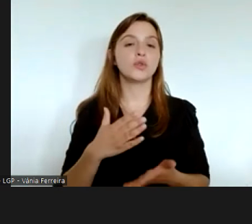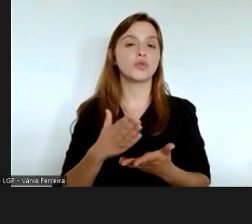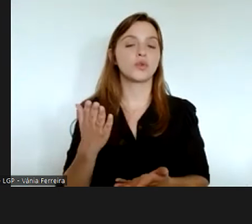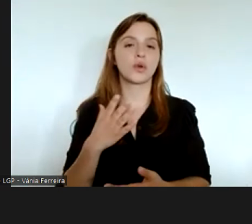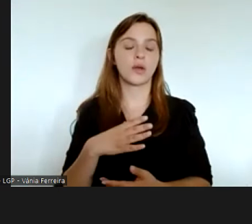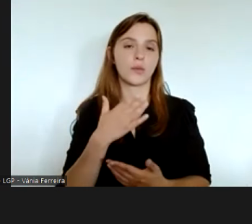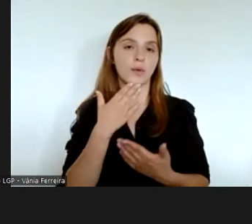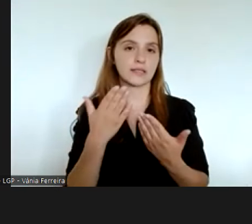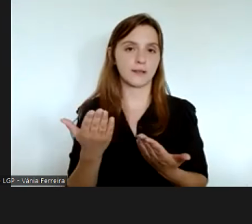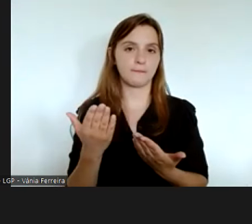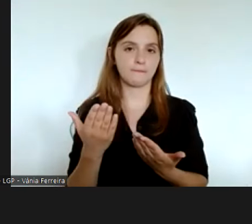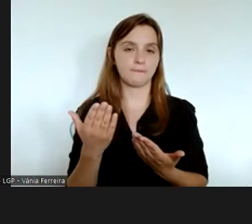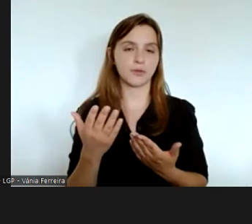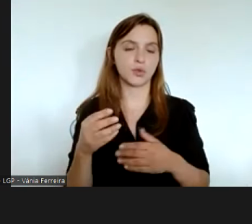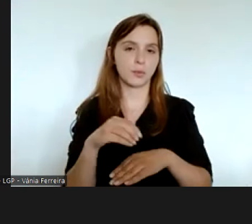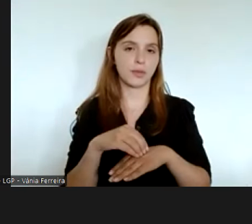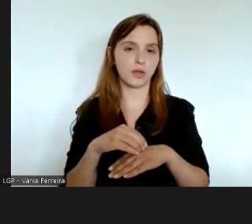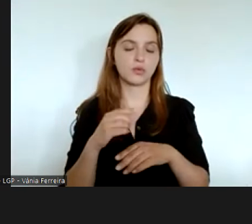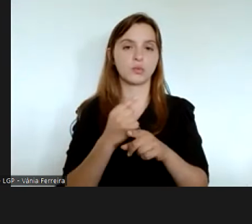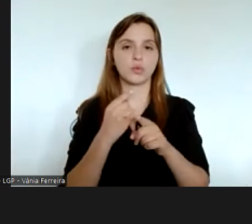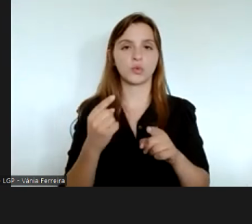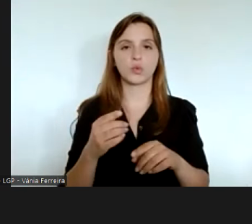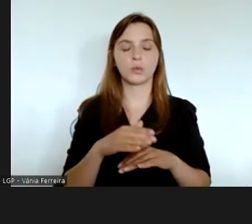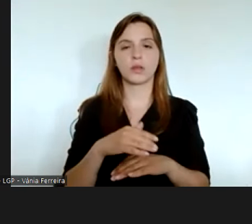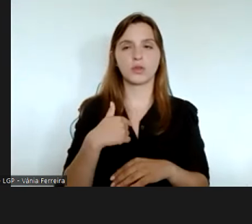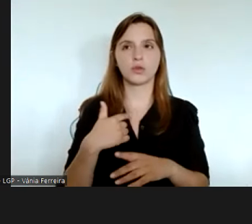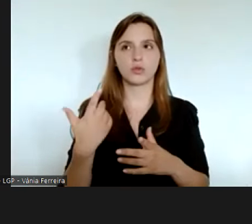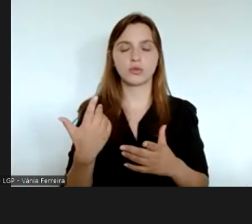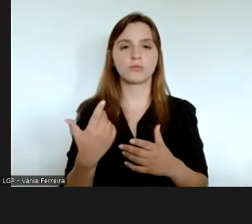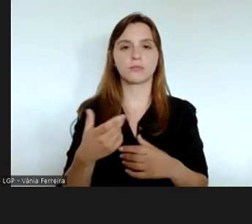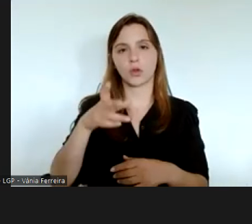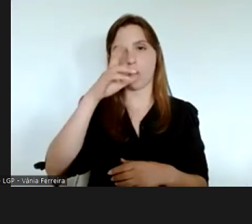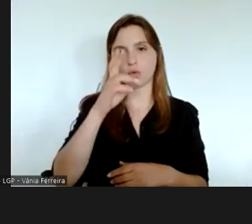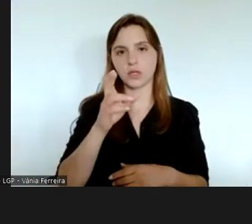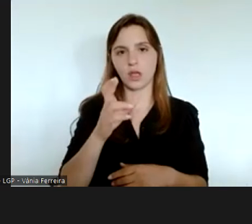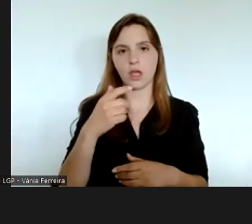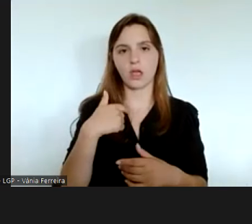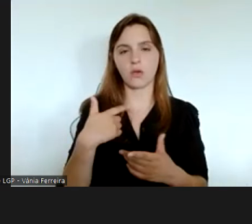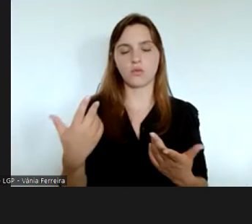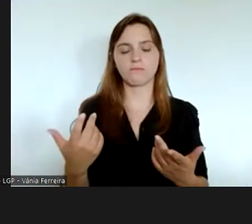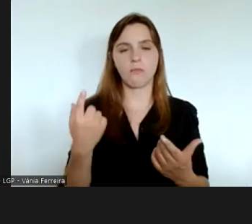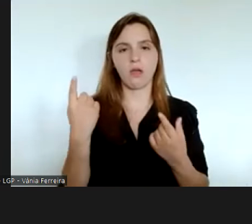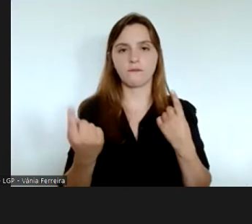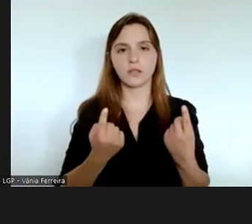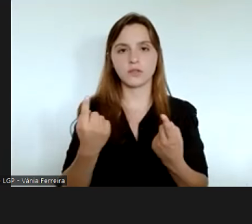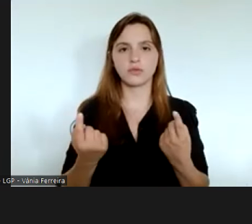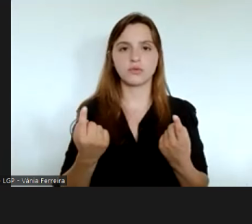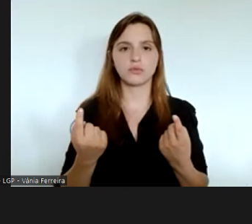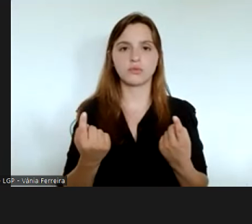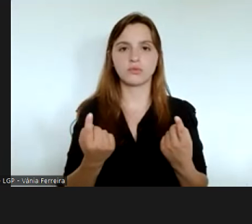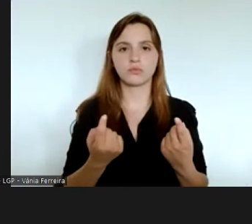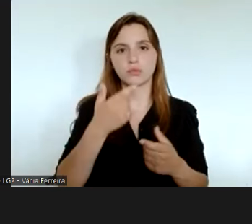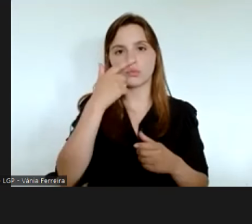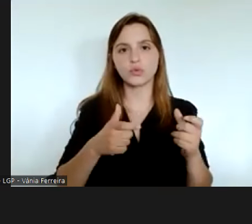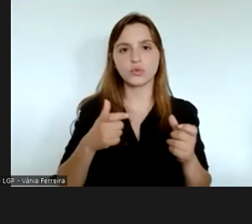you for comments, because I was really struggling. You know, I'm from Russia, and sometimes, you know, people in Russia are